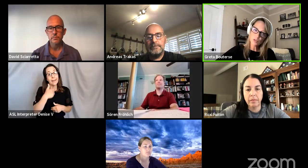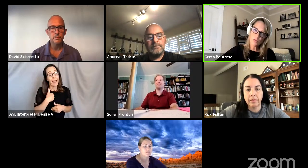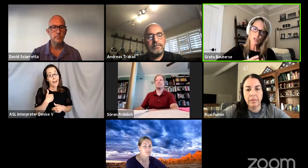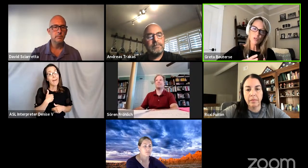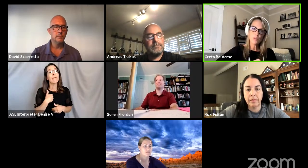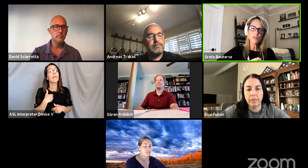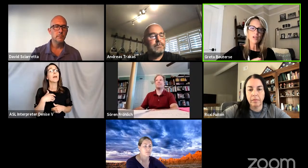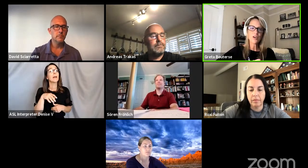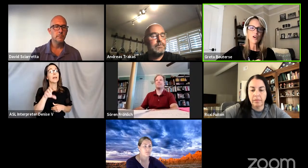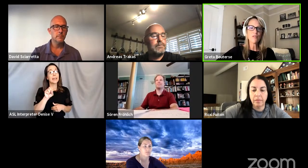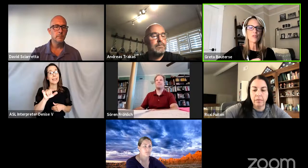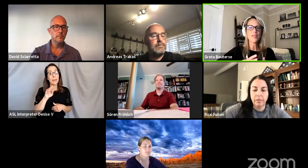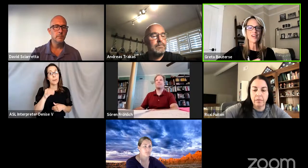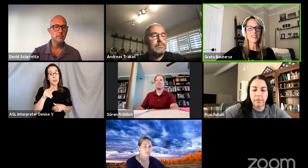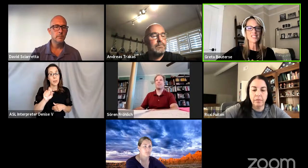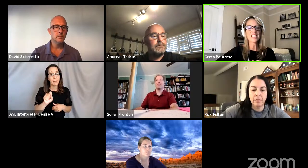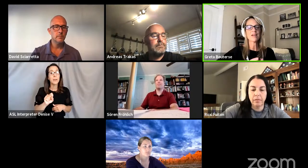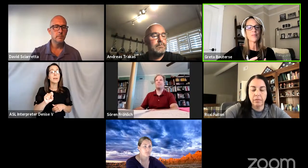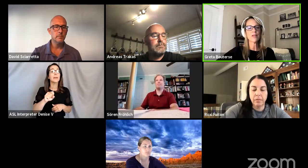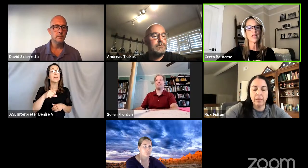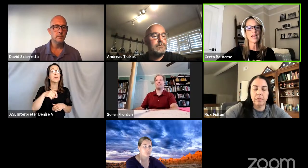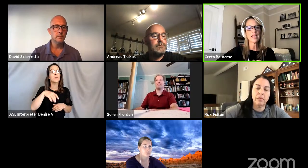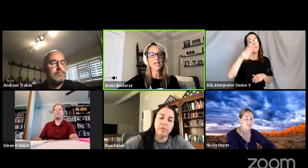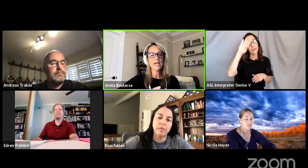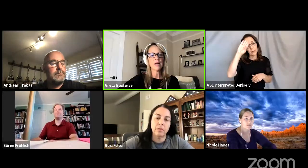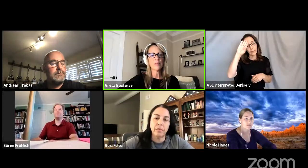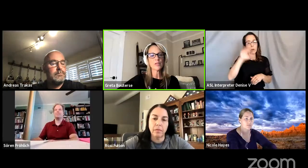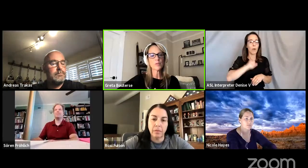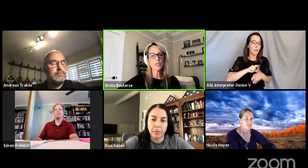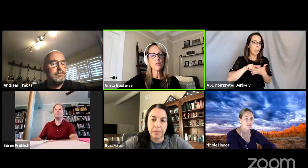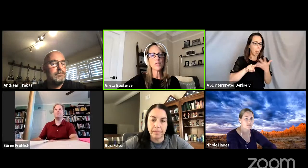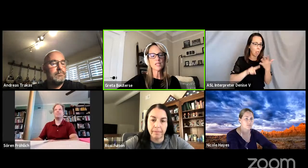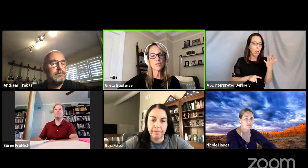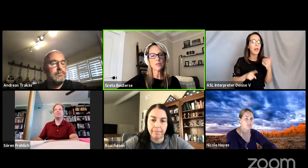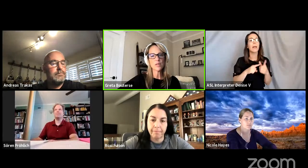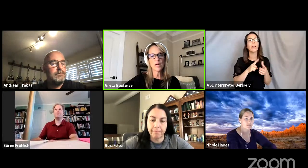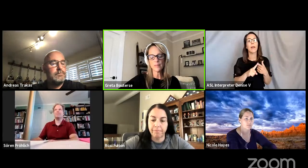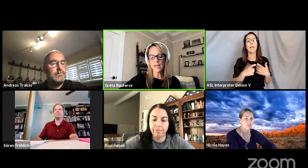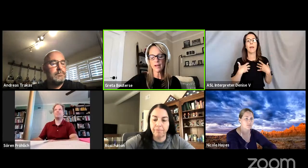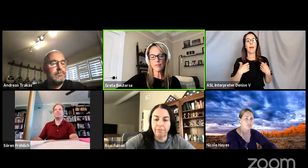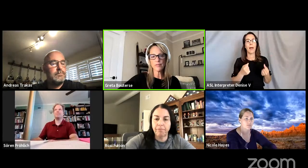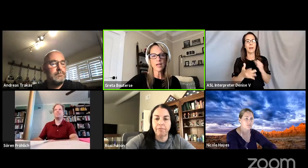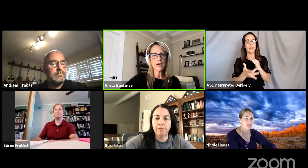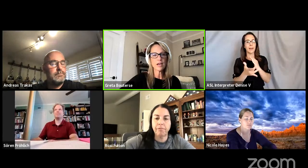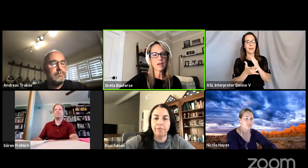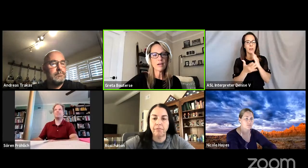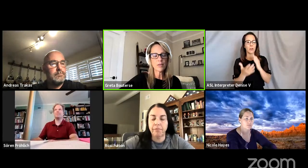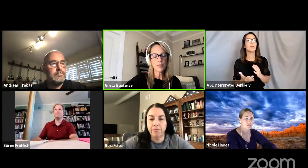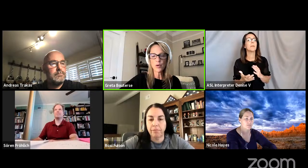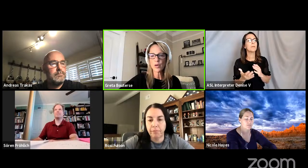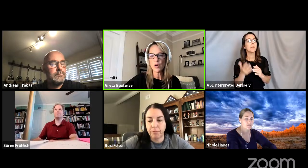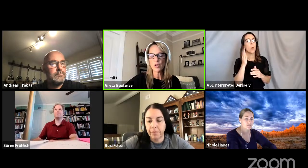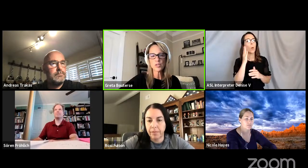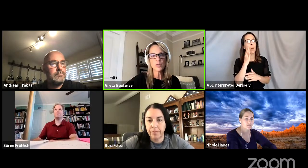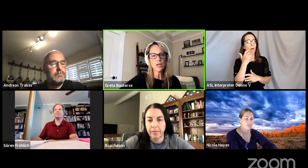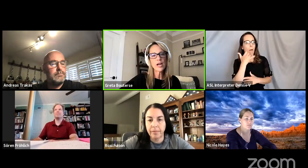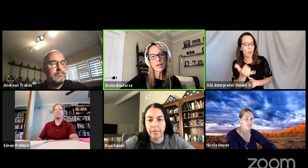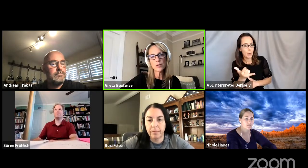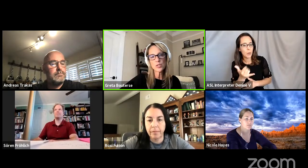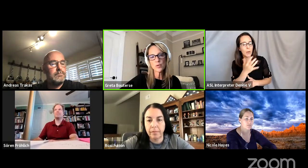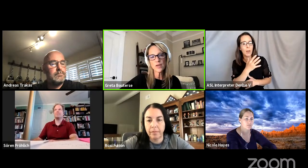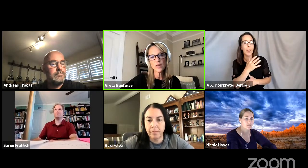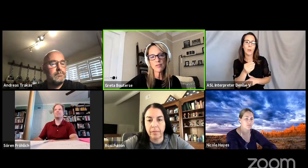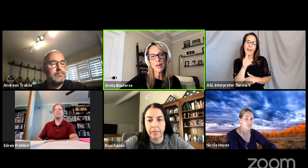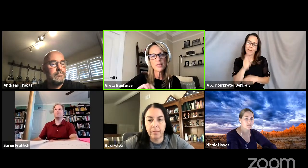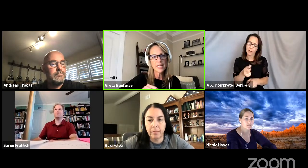come to school, you will get a call from the health tech about that, because we do need to have the protocols, and we are